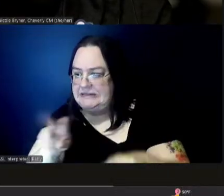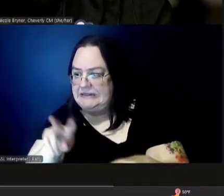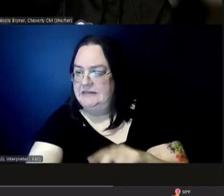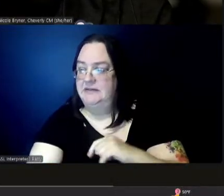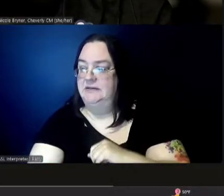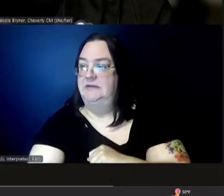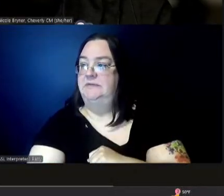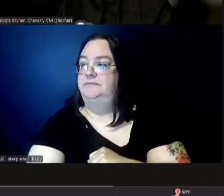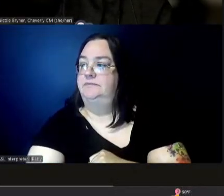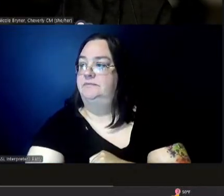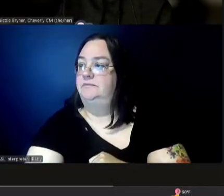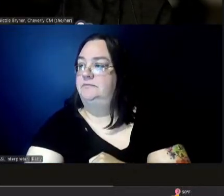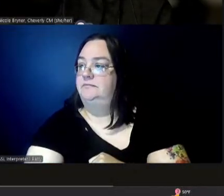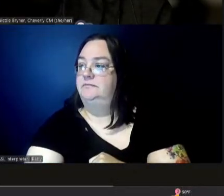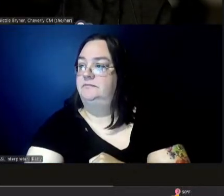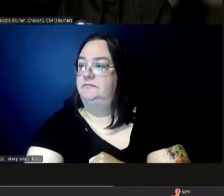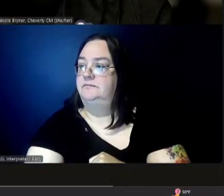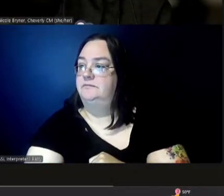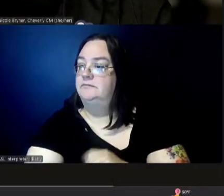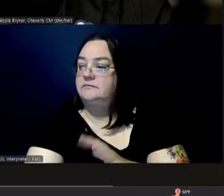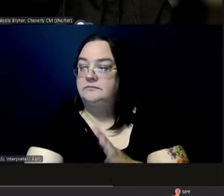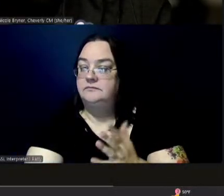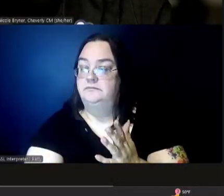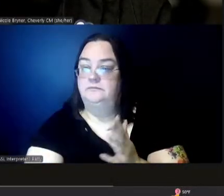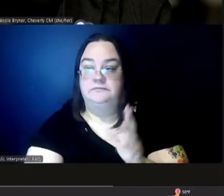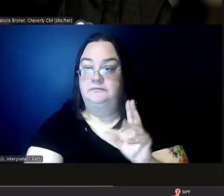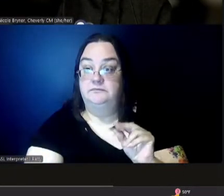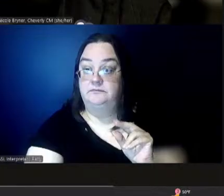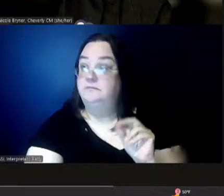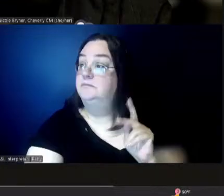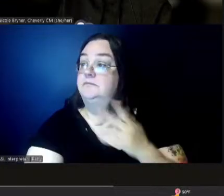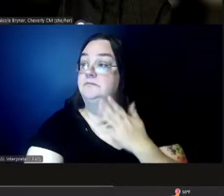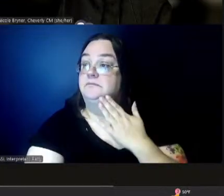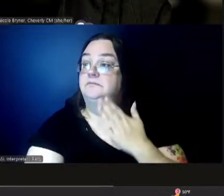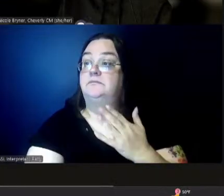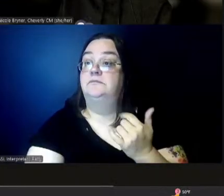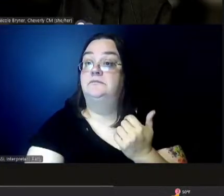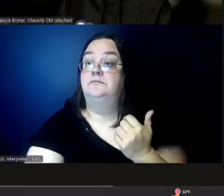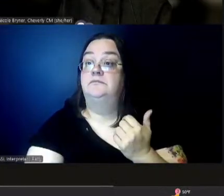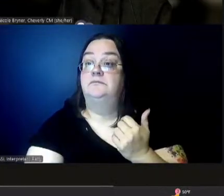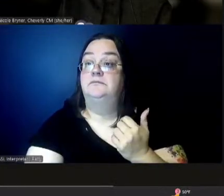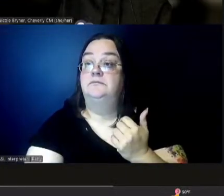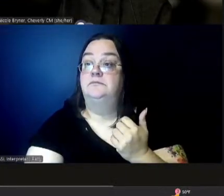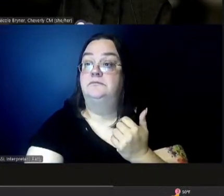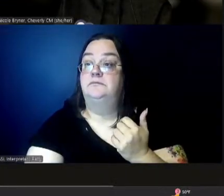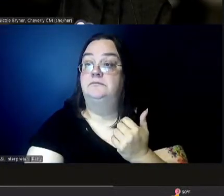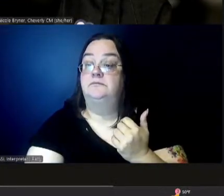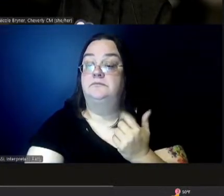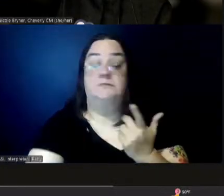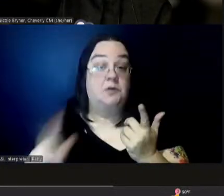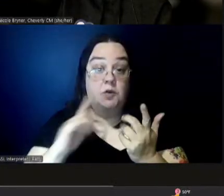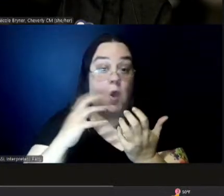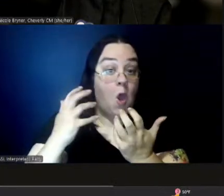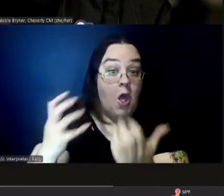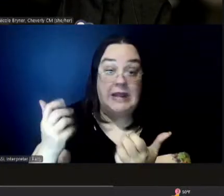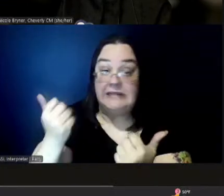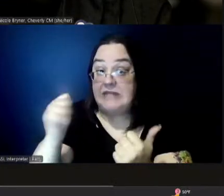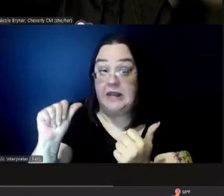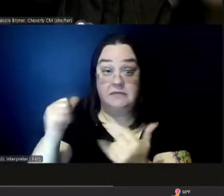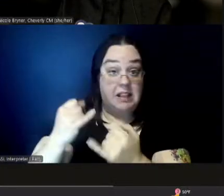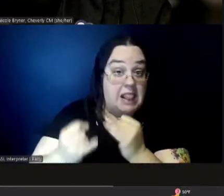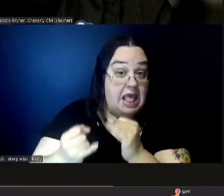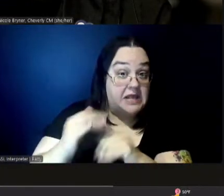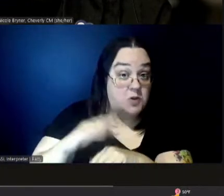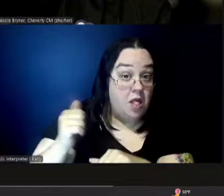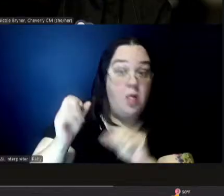What? No? Okay, thank you. Any last call from the audience then? All right. We're going to move